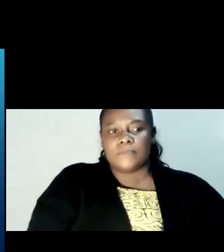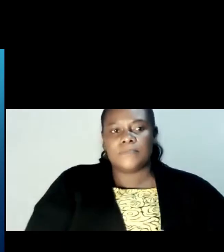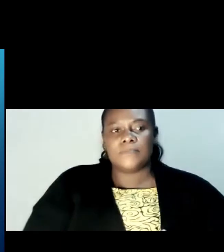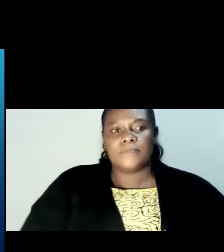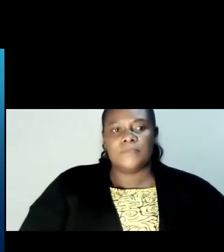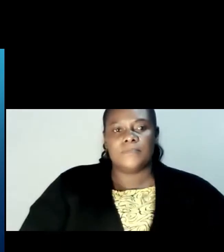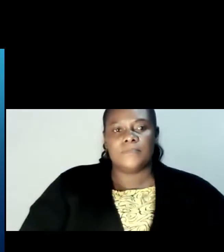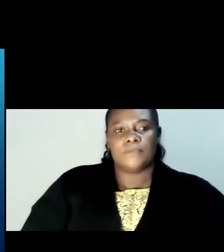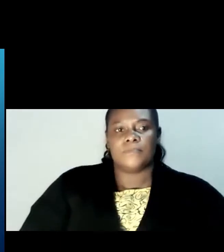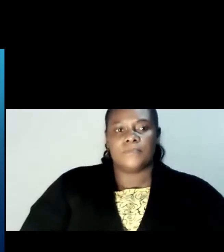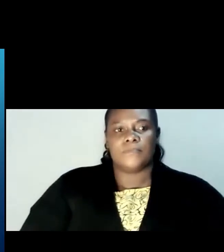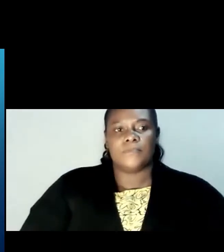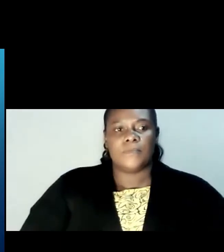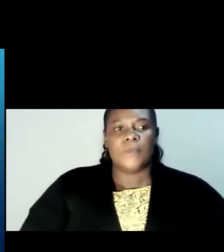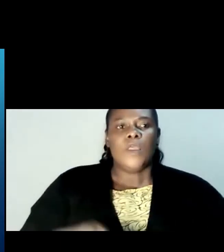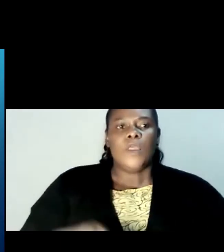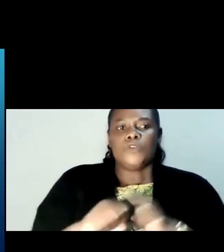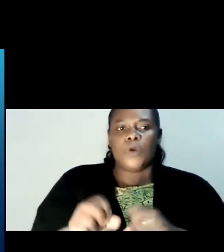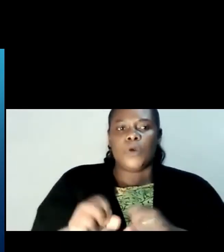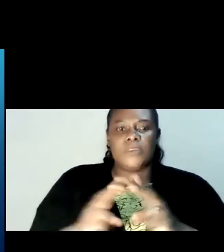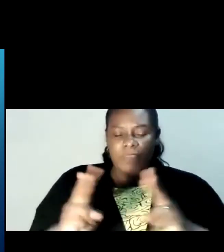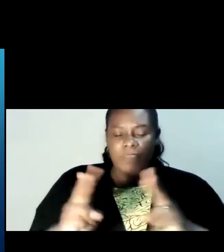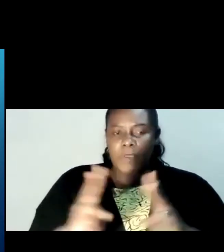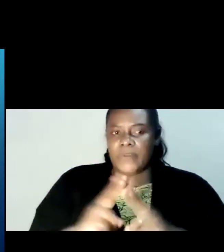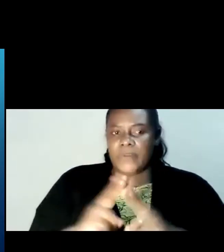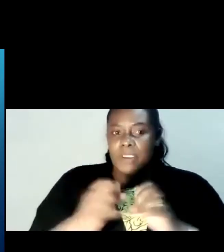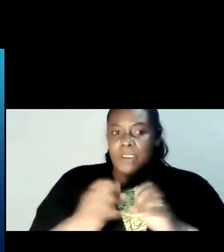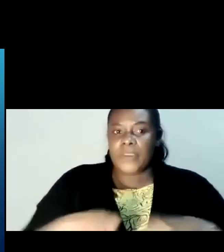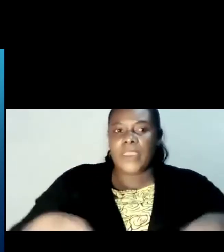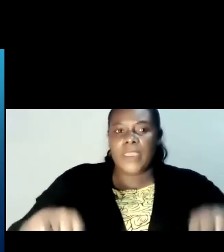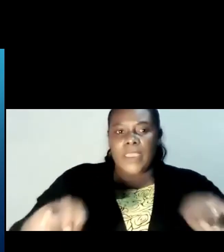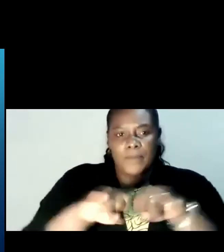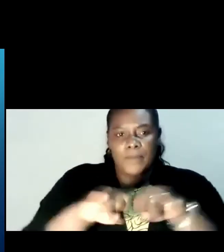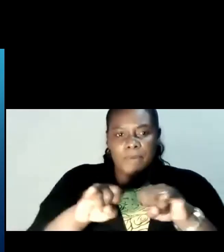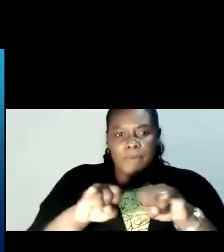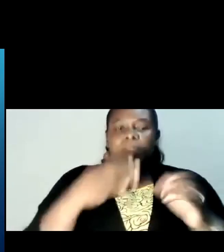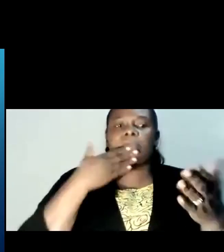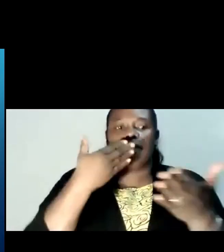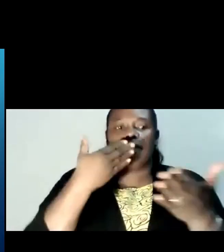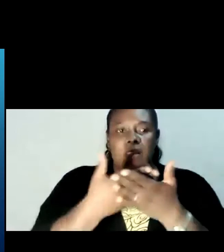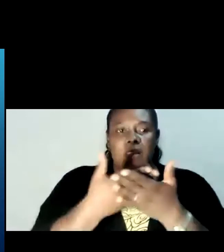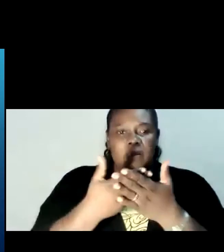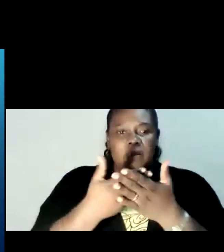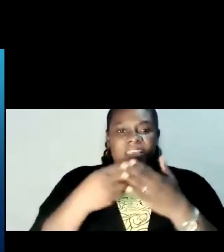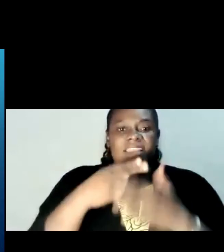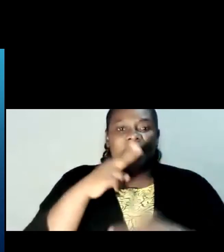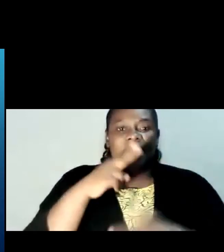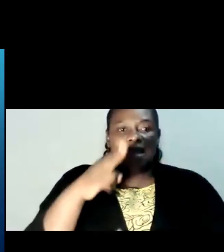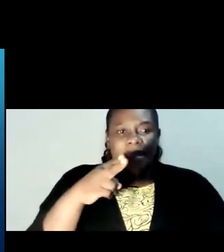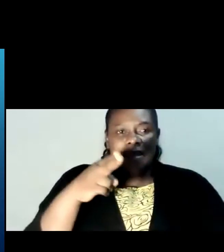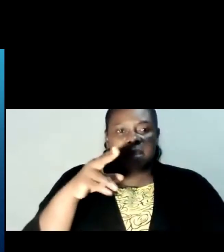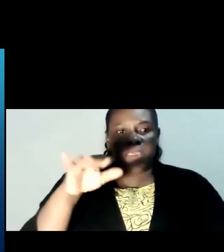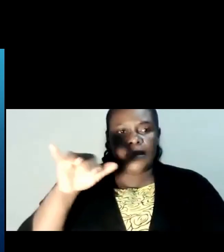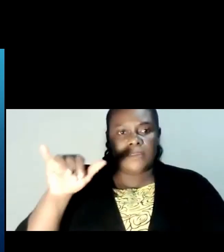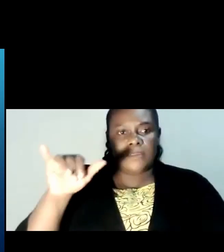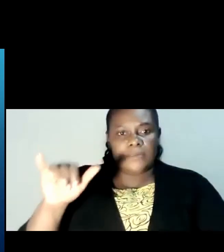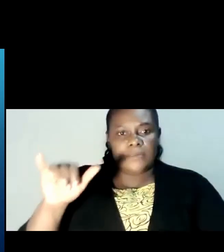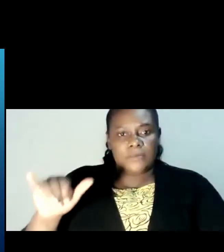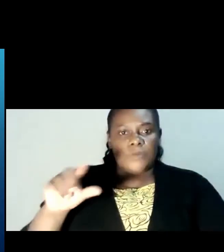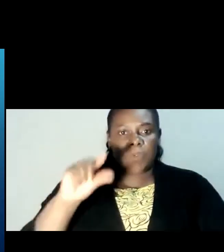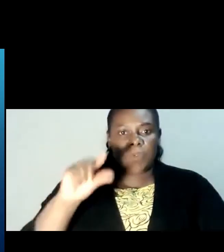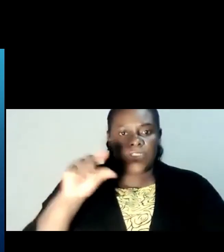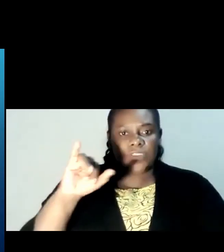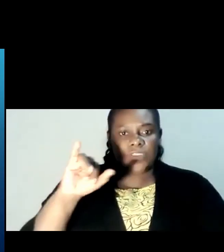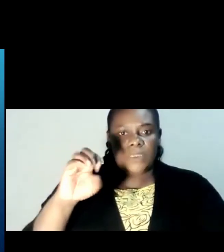It is something that is very obvious and it can be taken for granted, but practicing good hygiene helps